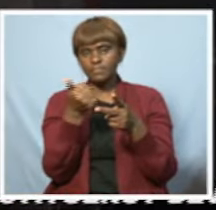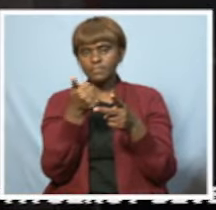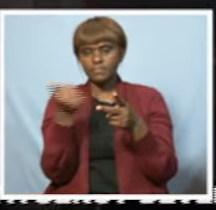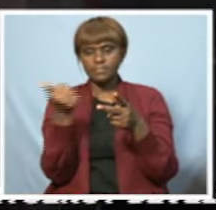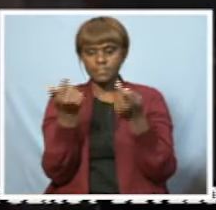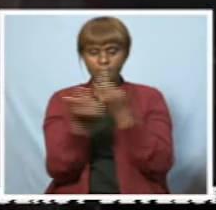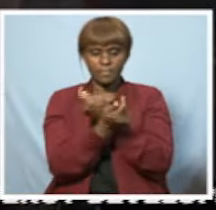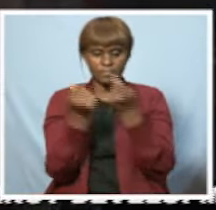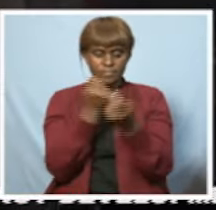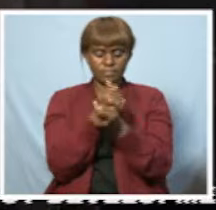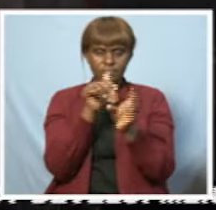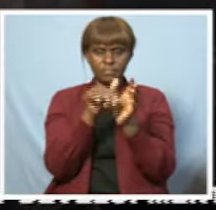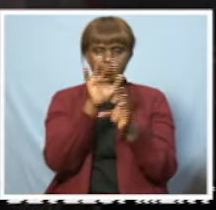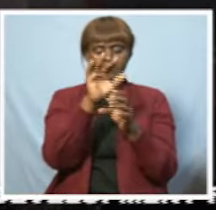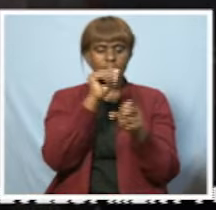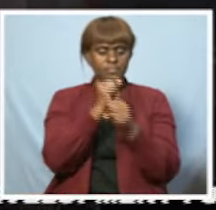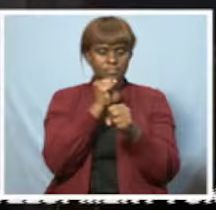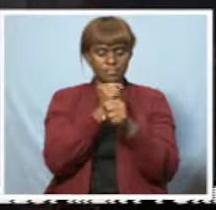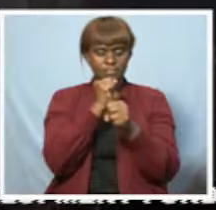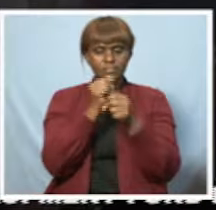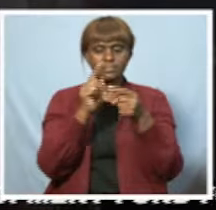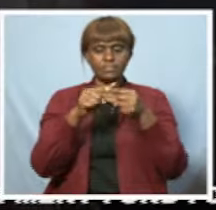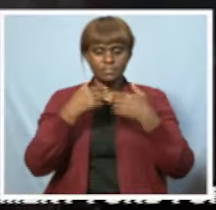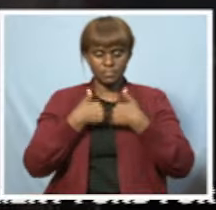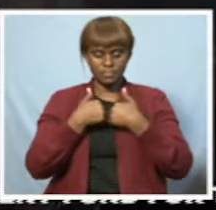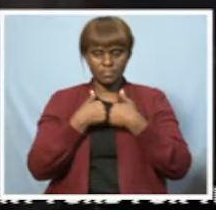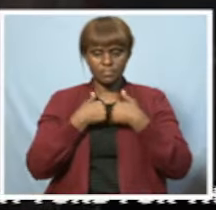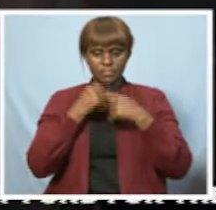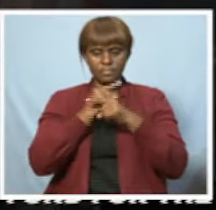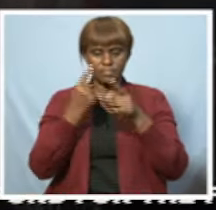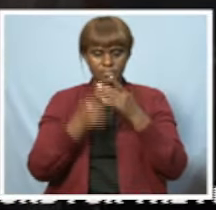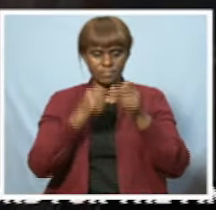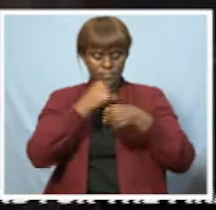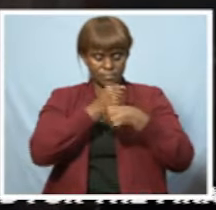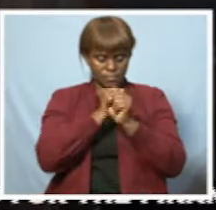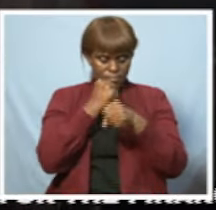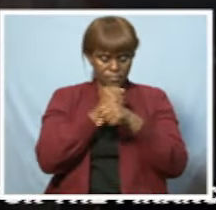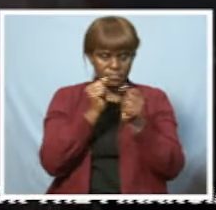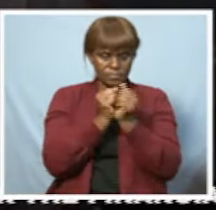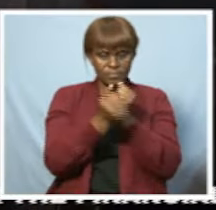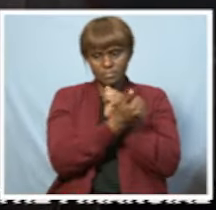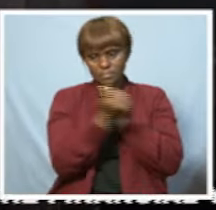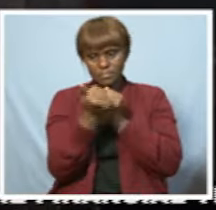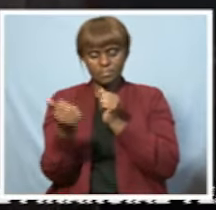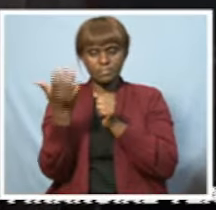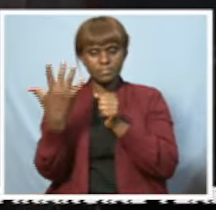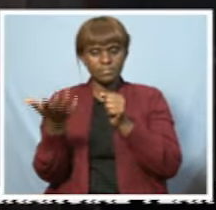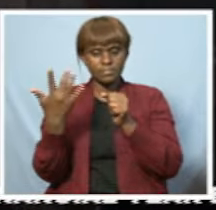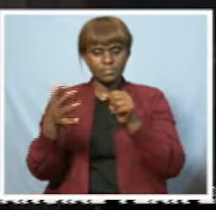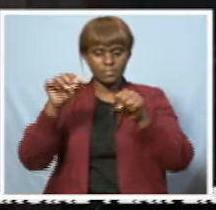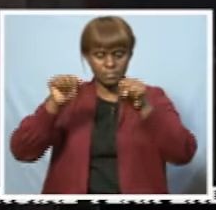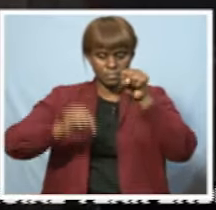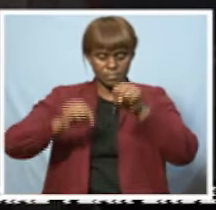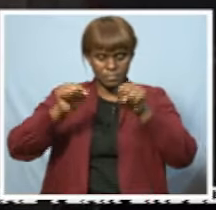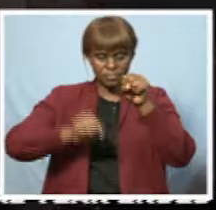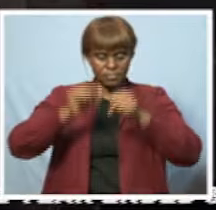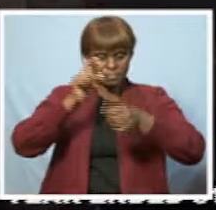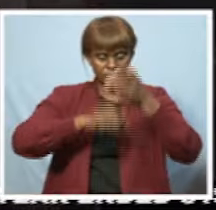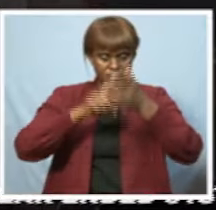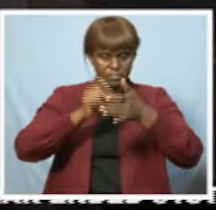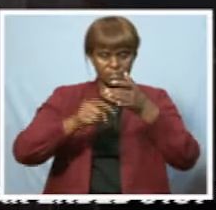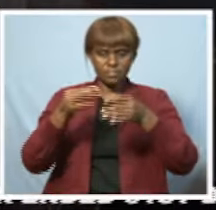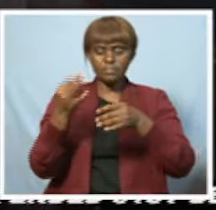the change in the scope to have actually just mechanized an existing hand pump. The cost of a hand